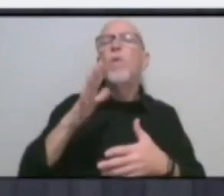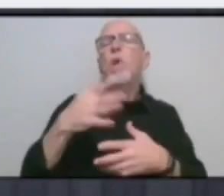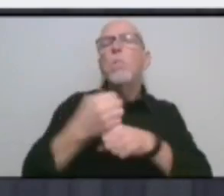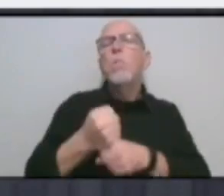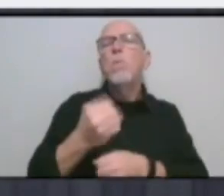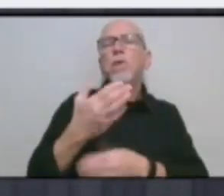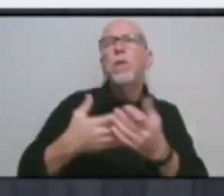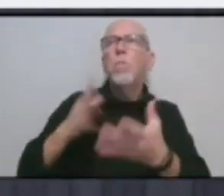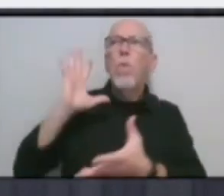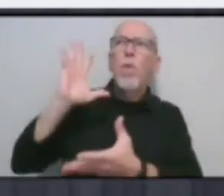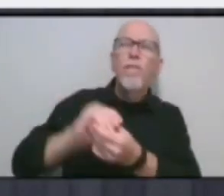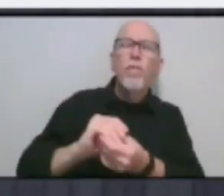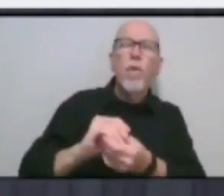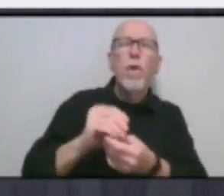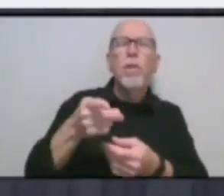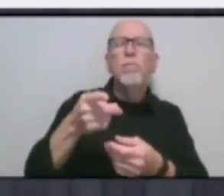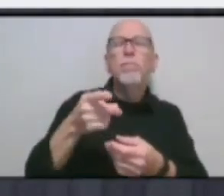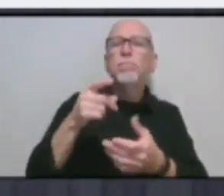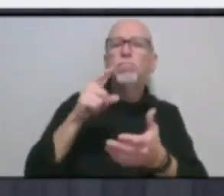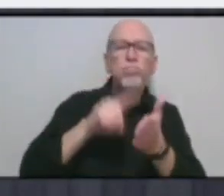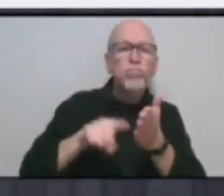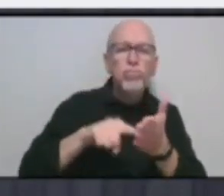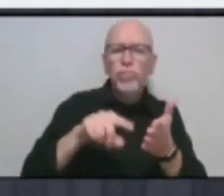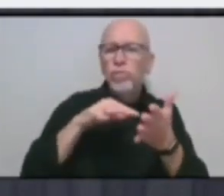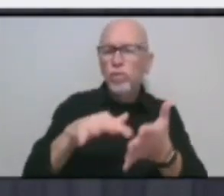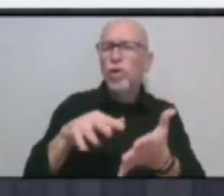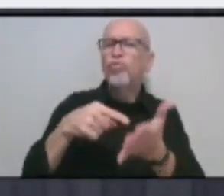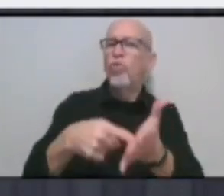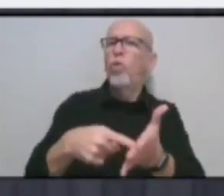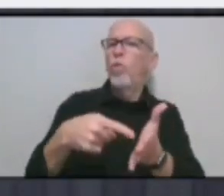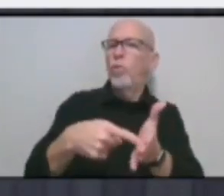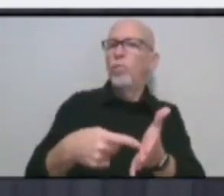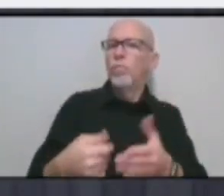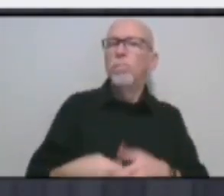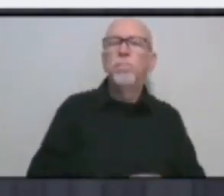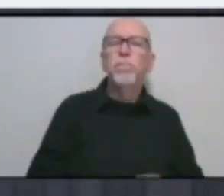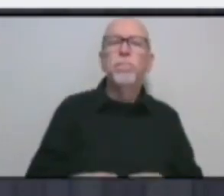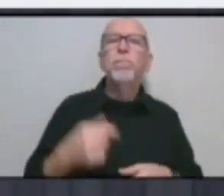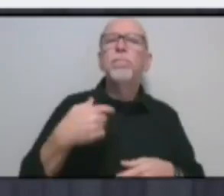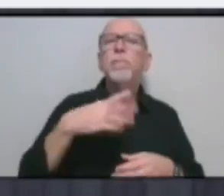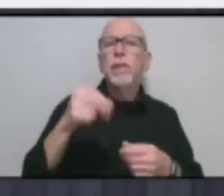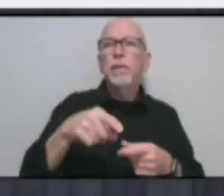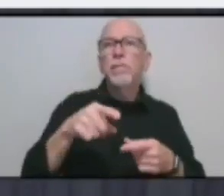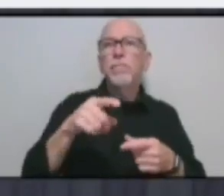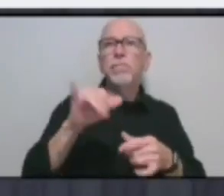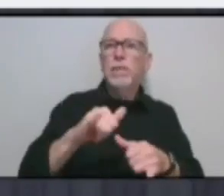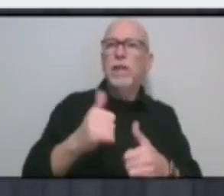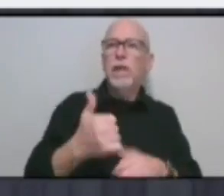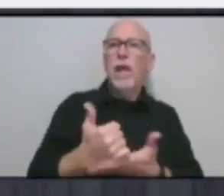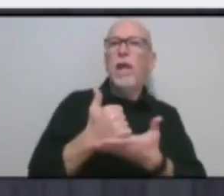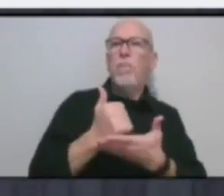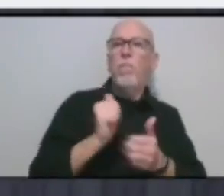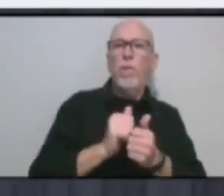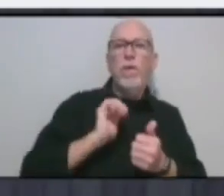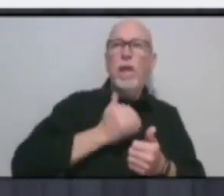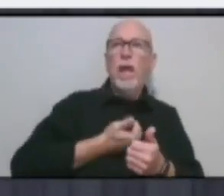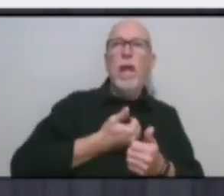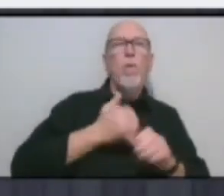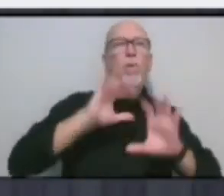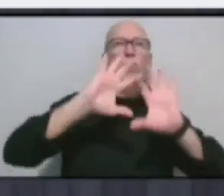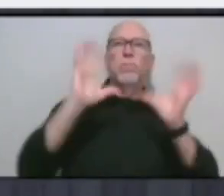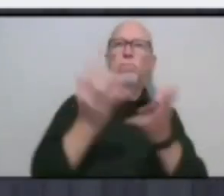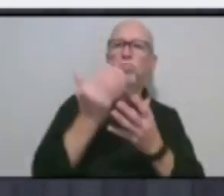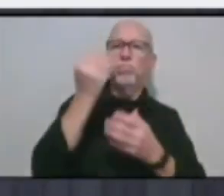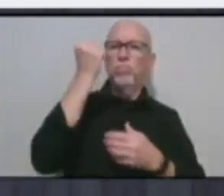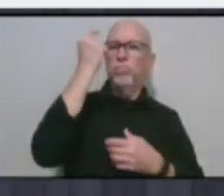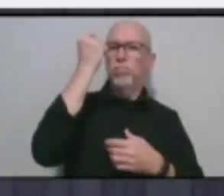Indiana prevalence study has revealed and has contributed to the overall knowledge about the